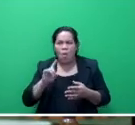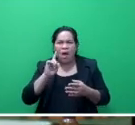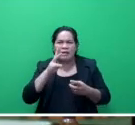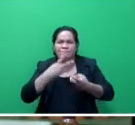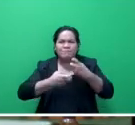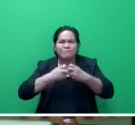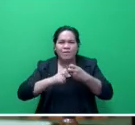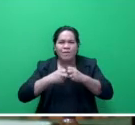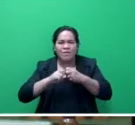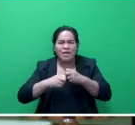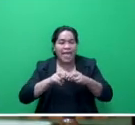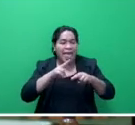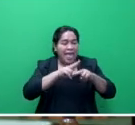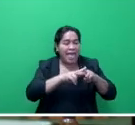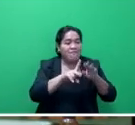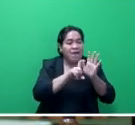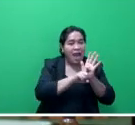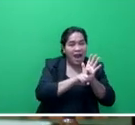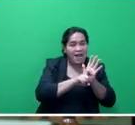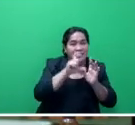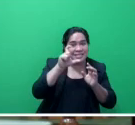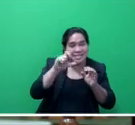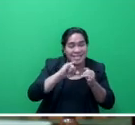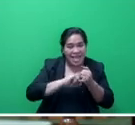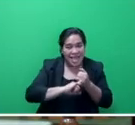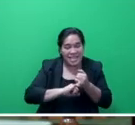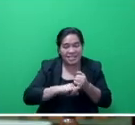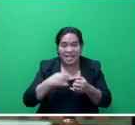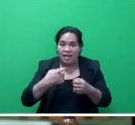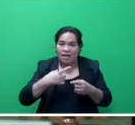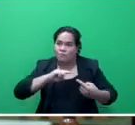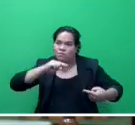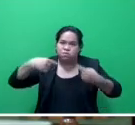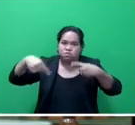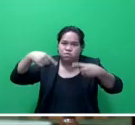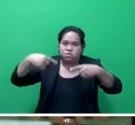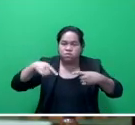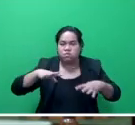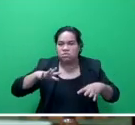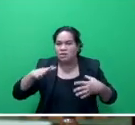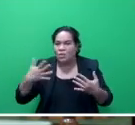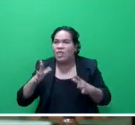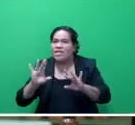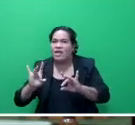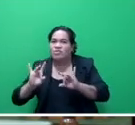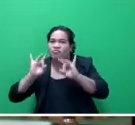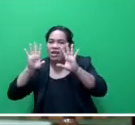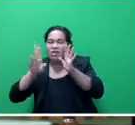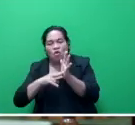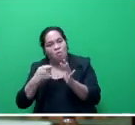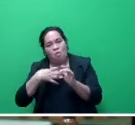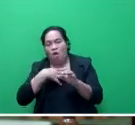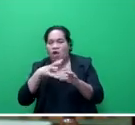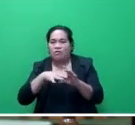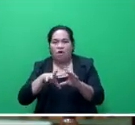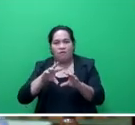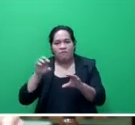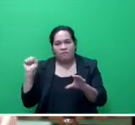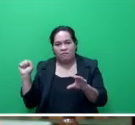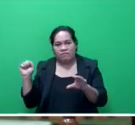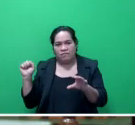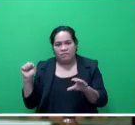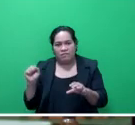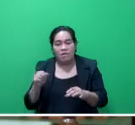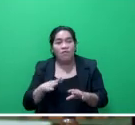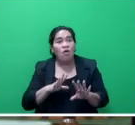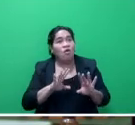as FRCS no longer imposes withholding tax on professional service fees for residents of Australia and New Zealand,